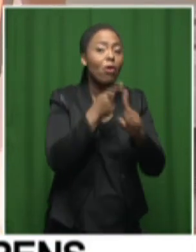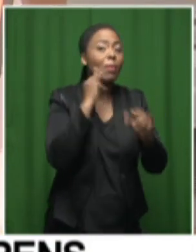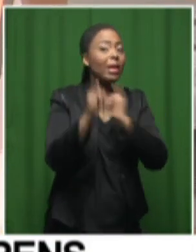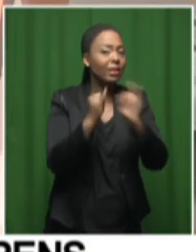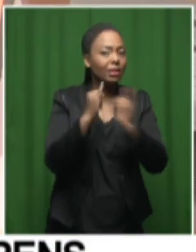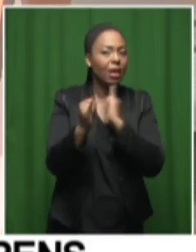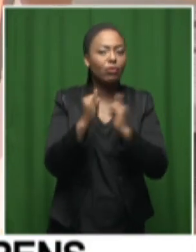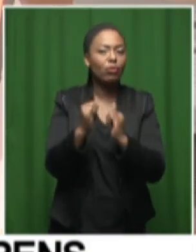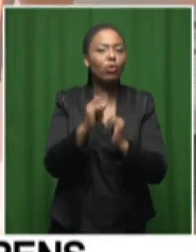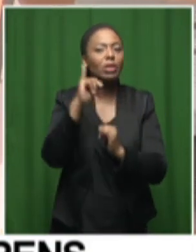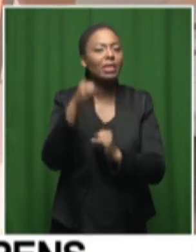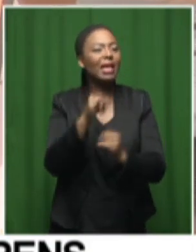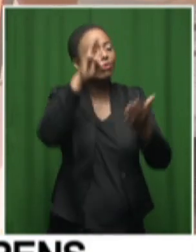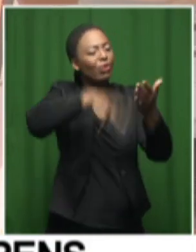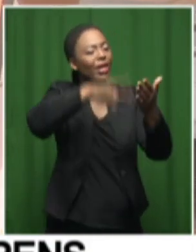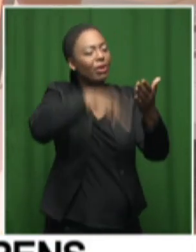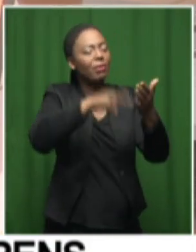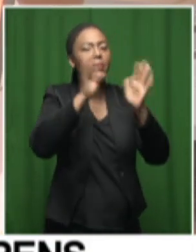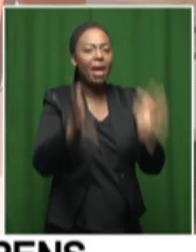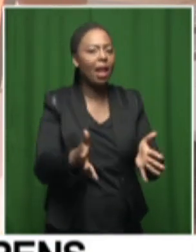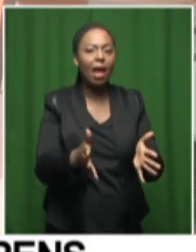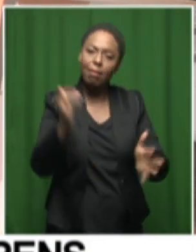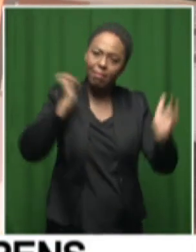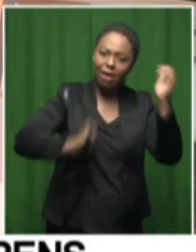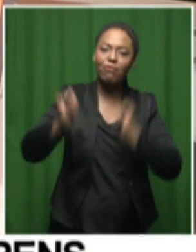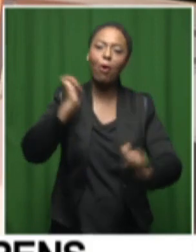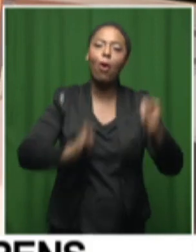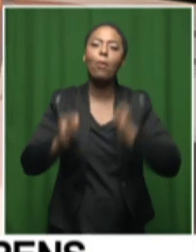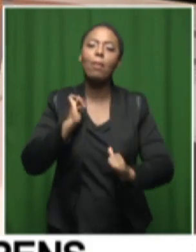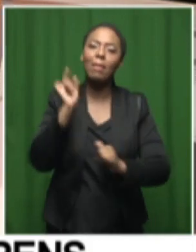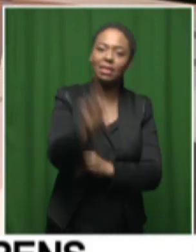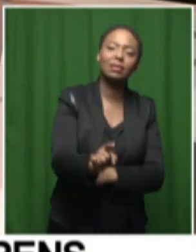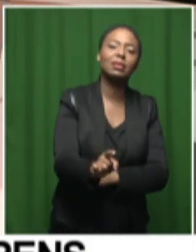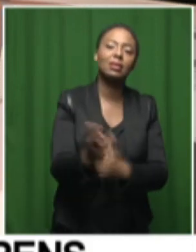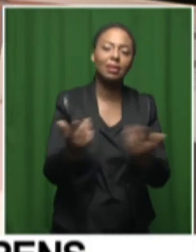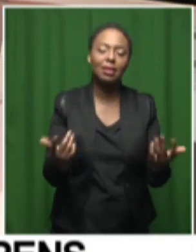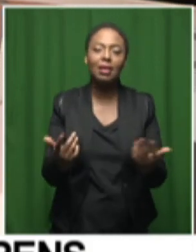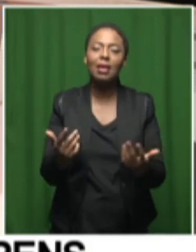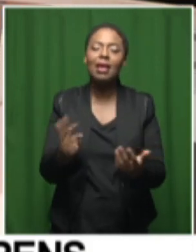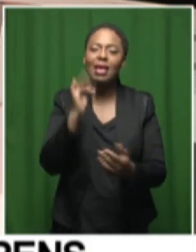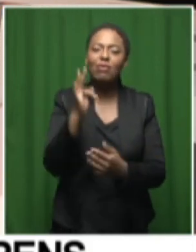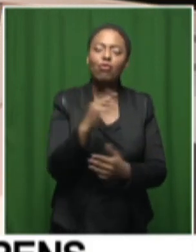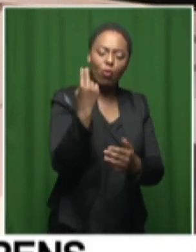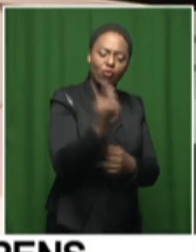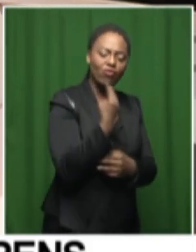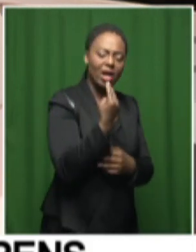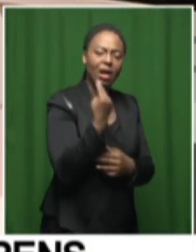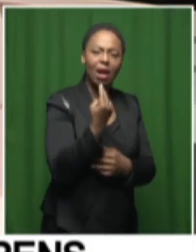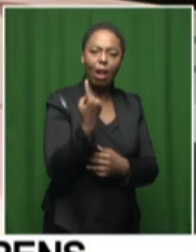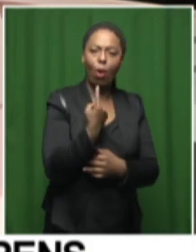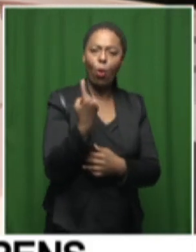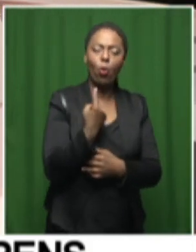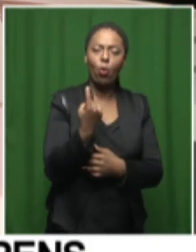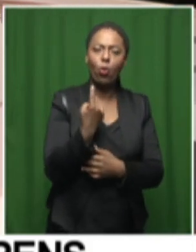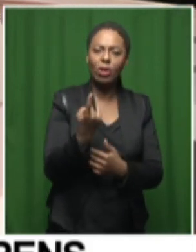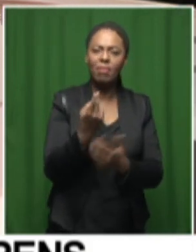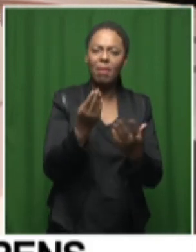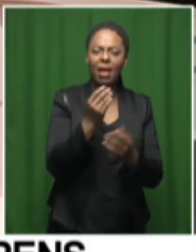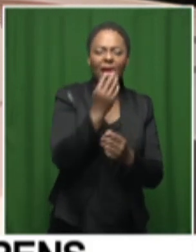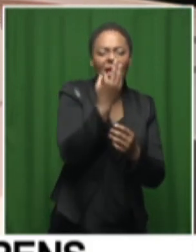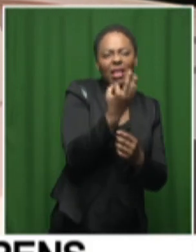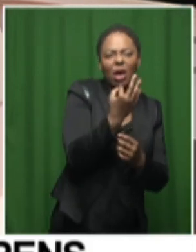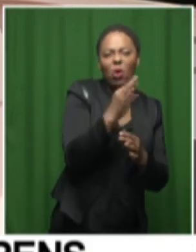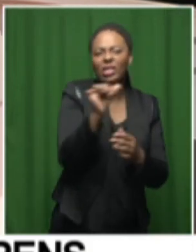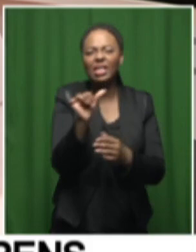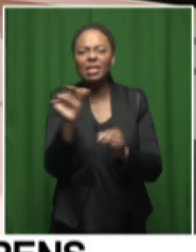a play. You must stand up and perform a play, even if you're reading it alone, you know, or find like 3 to 6